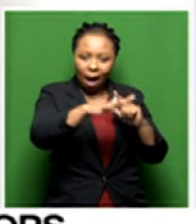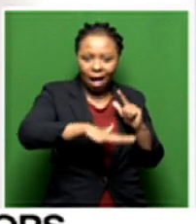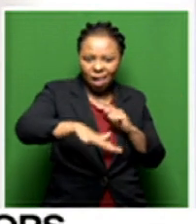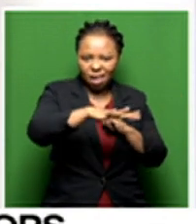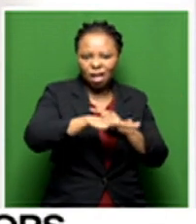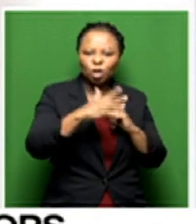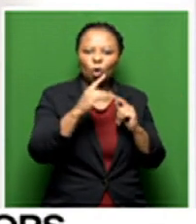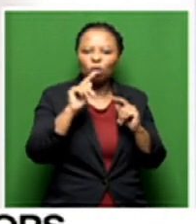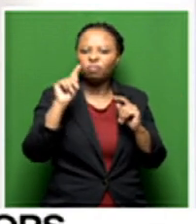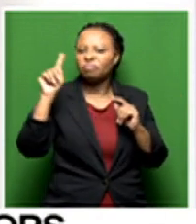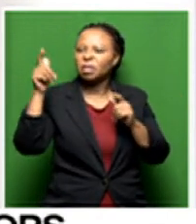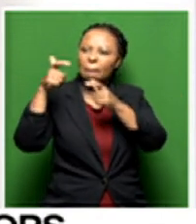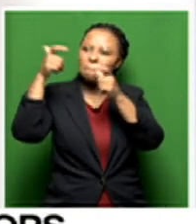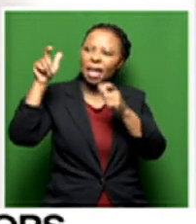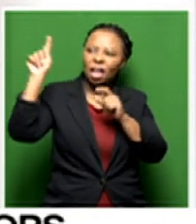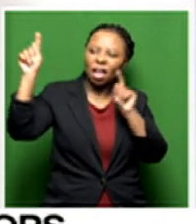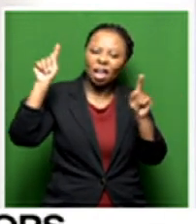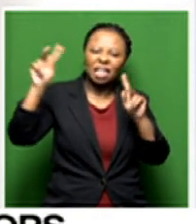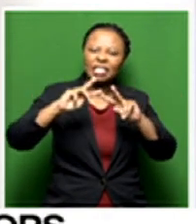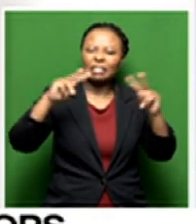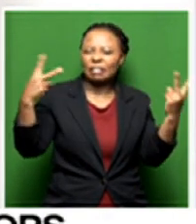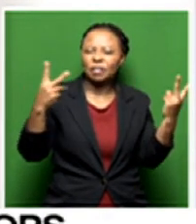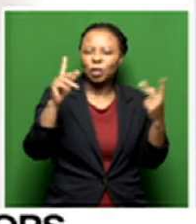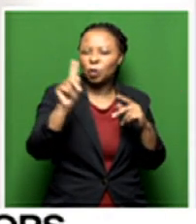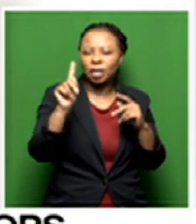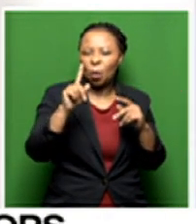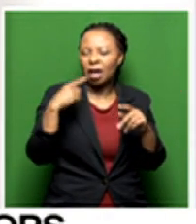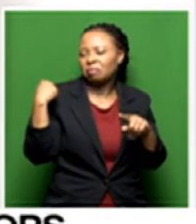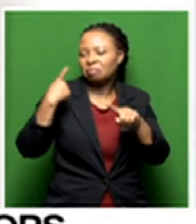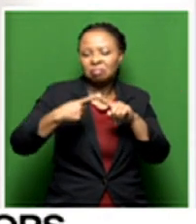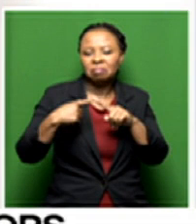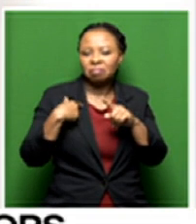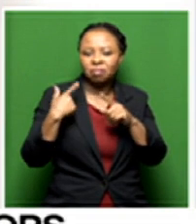different from all the big brands that we've grown accustomed to over the years?